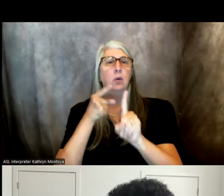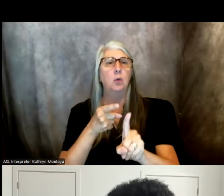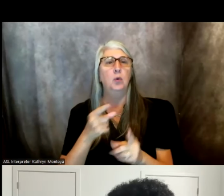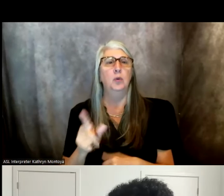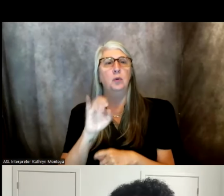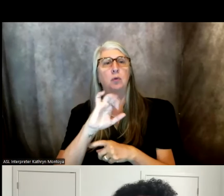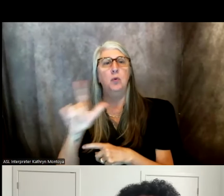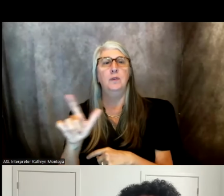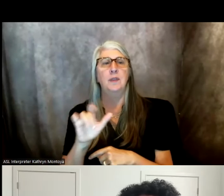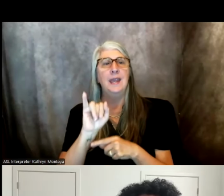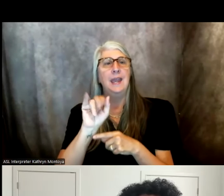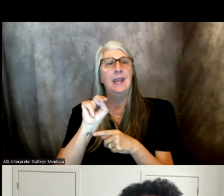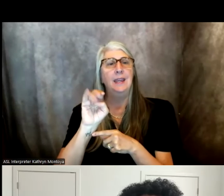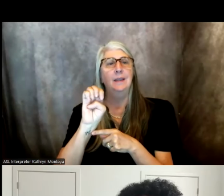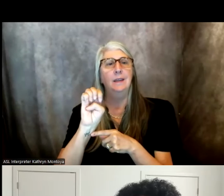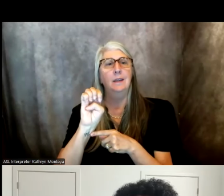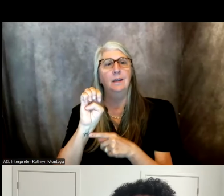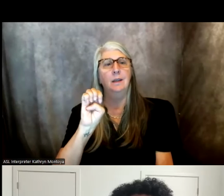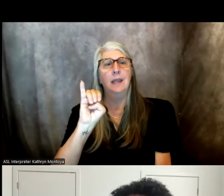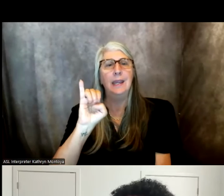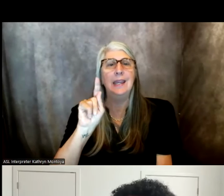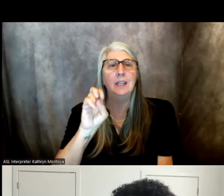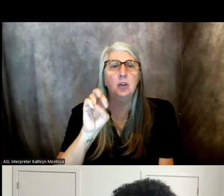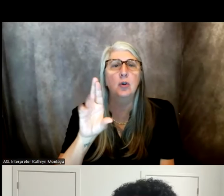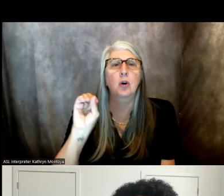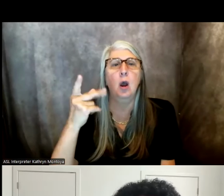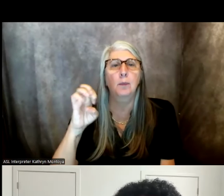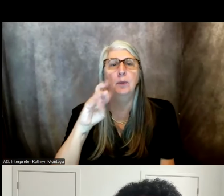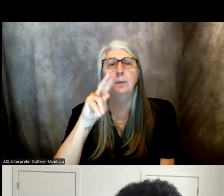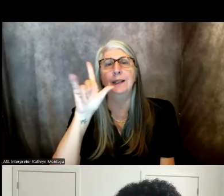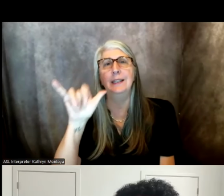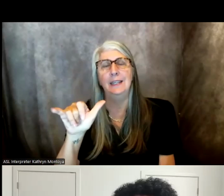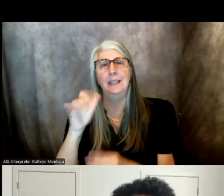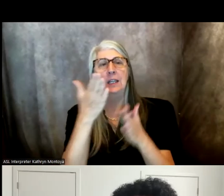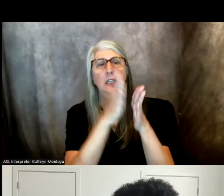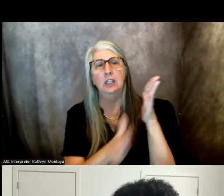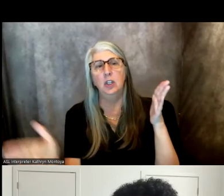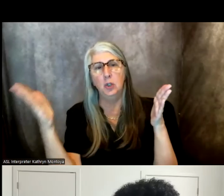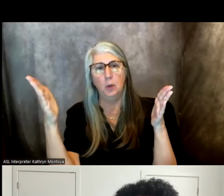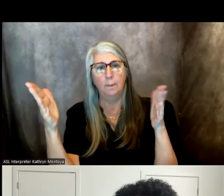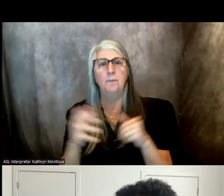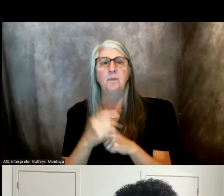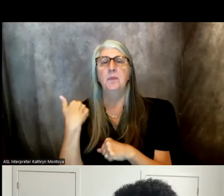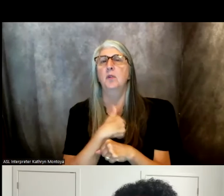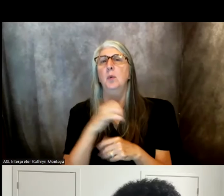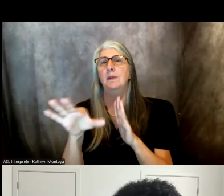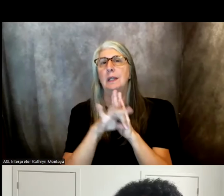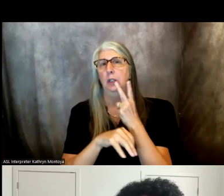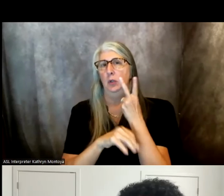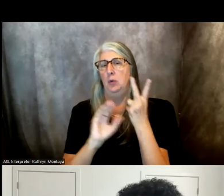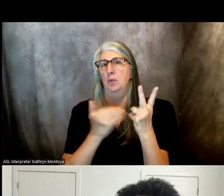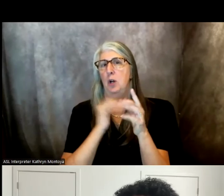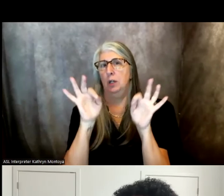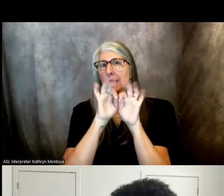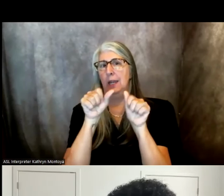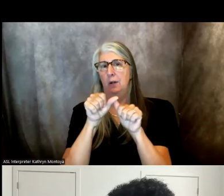interoperability continuum that lays out 5 different components of interoperability, and we selected 2 of those components to be our key areas. Those are